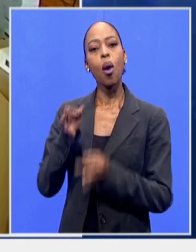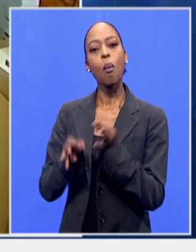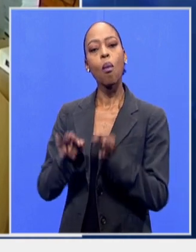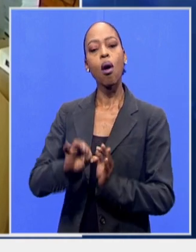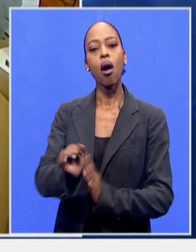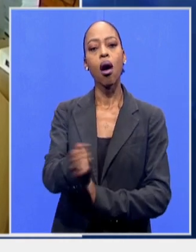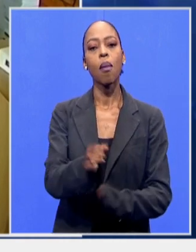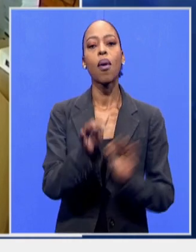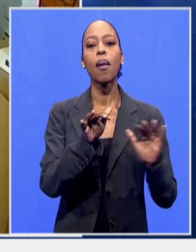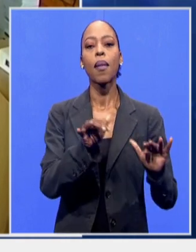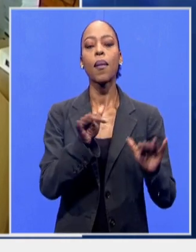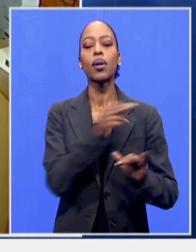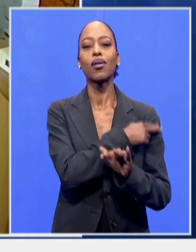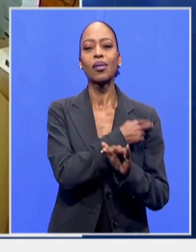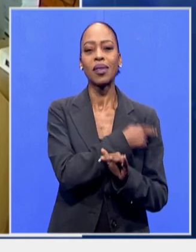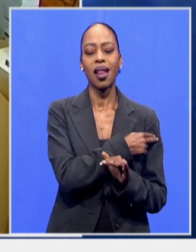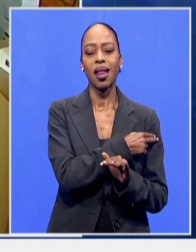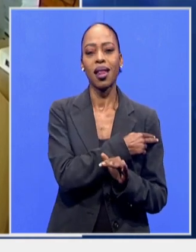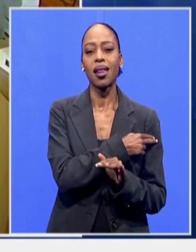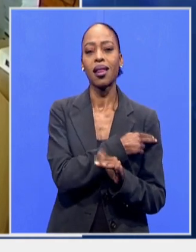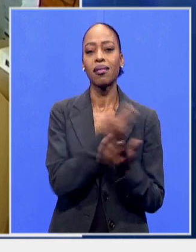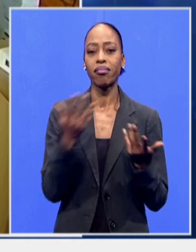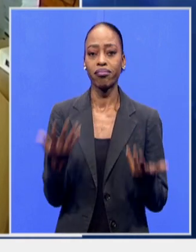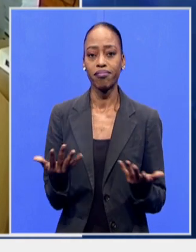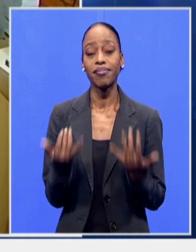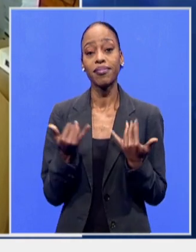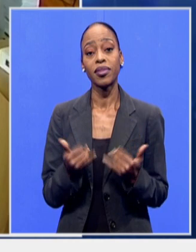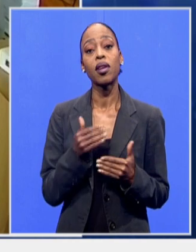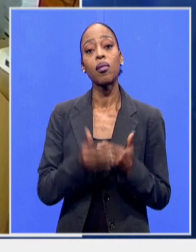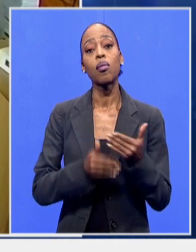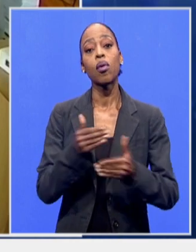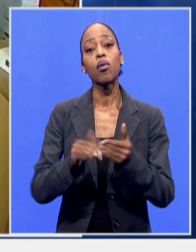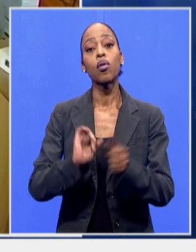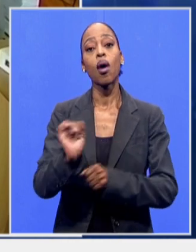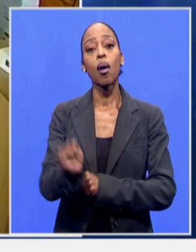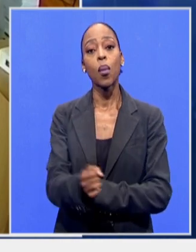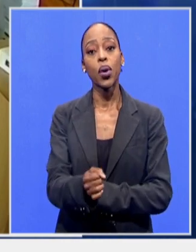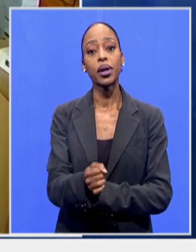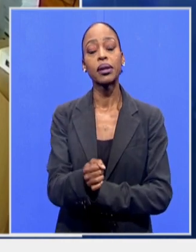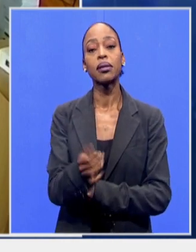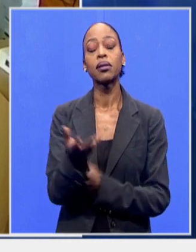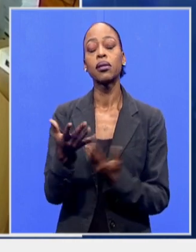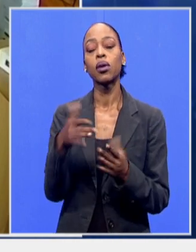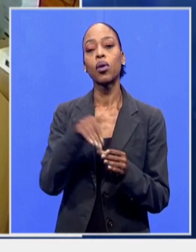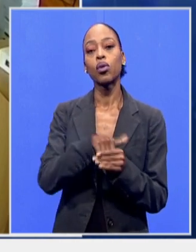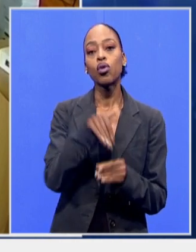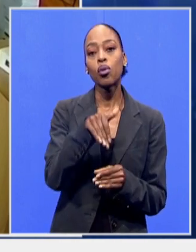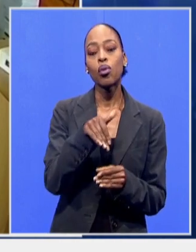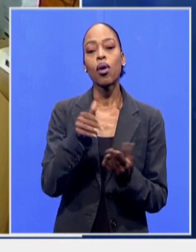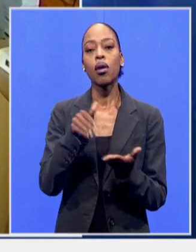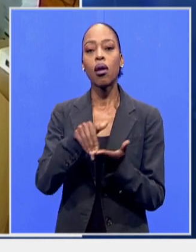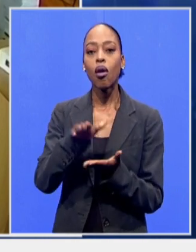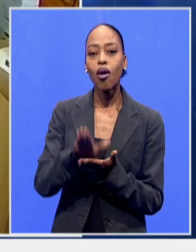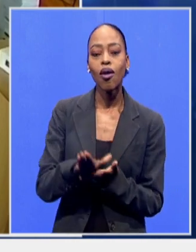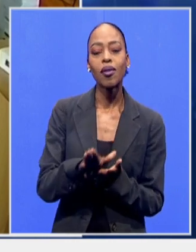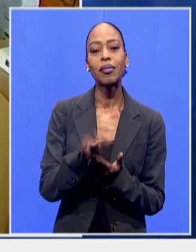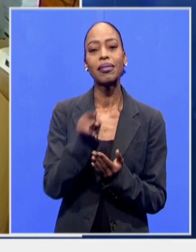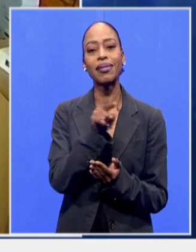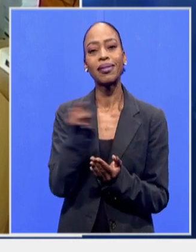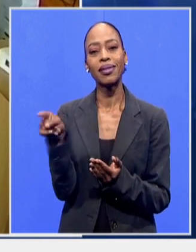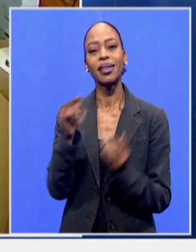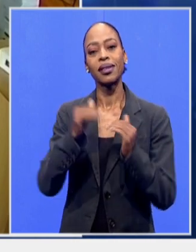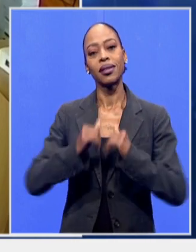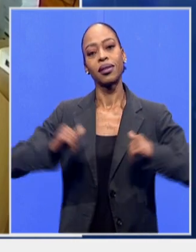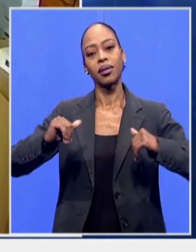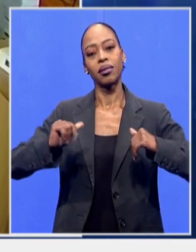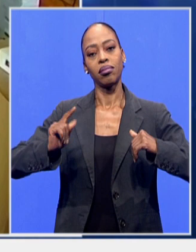into hospitals. So the process of appointment, nomination, appointment, and removal needs to be